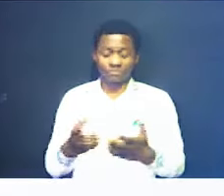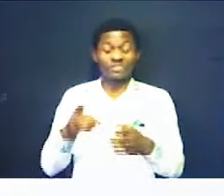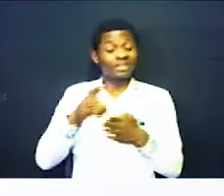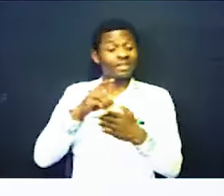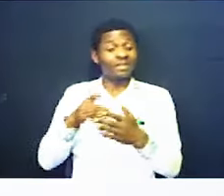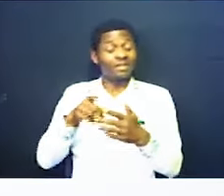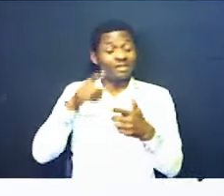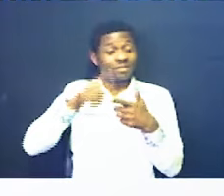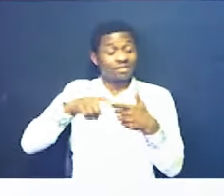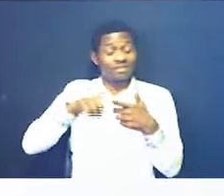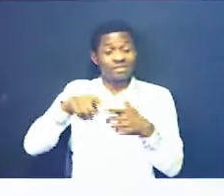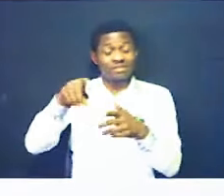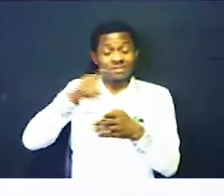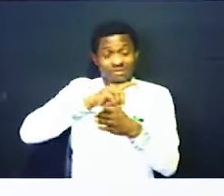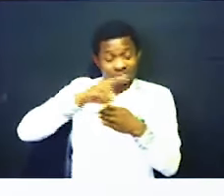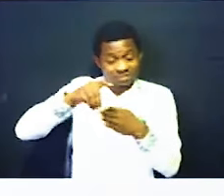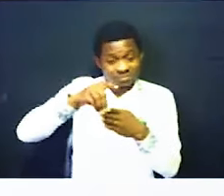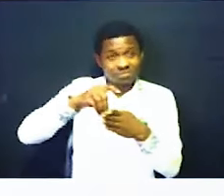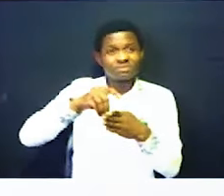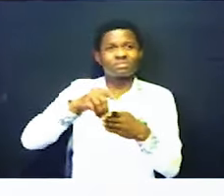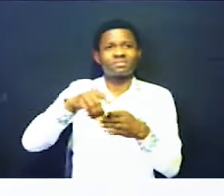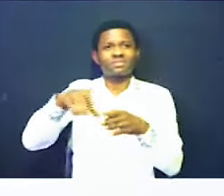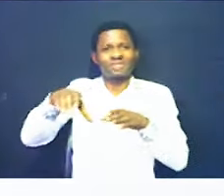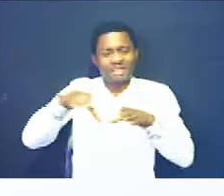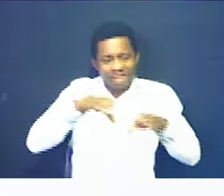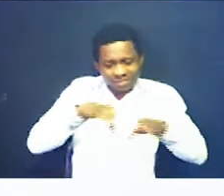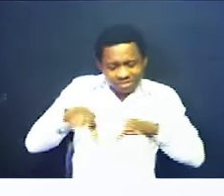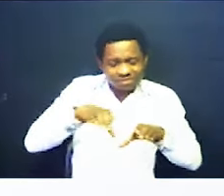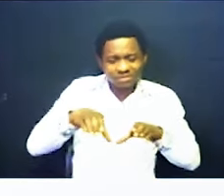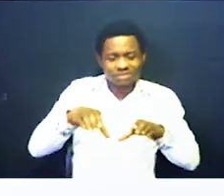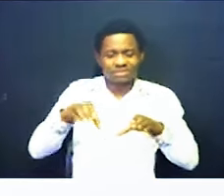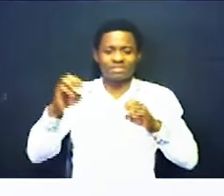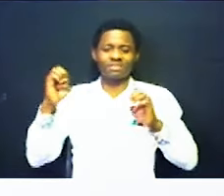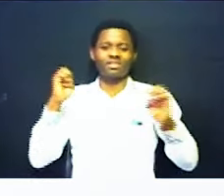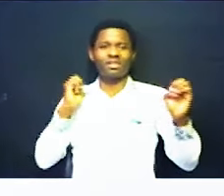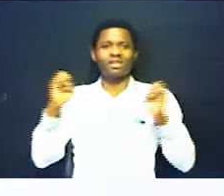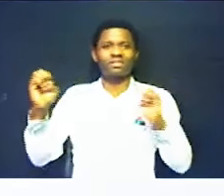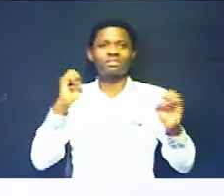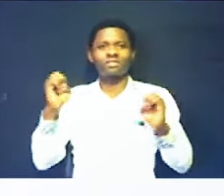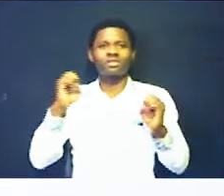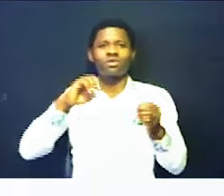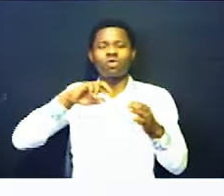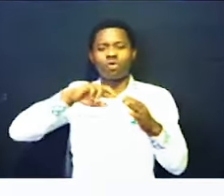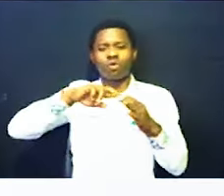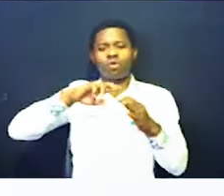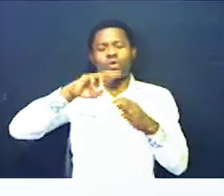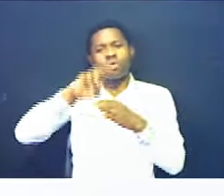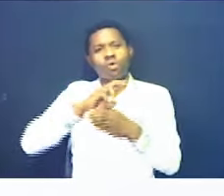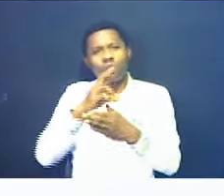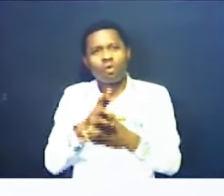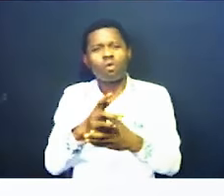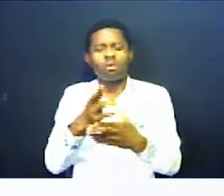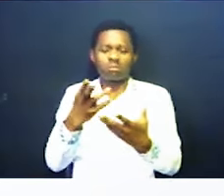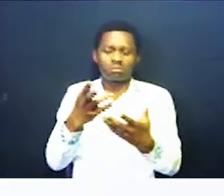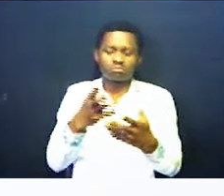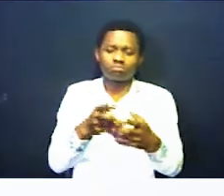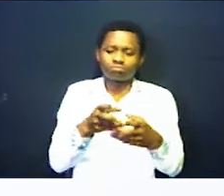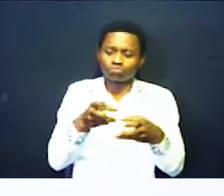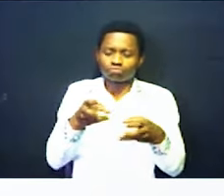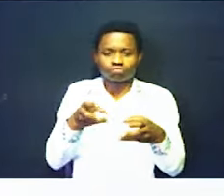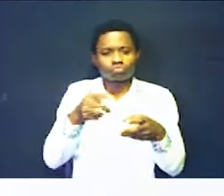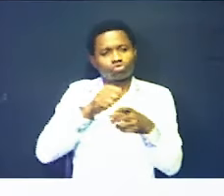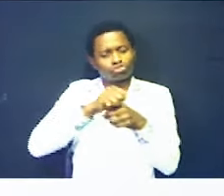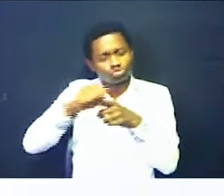Discipline is activity, exercise, or a regiment that develops or